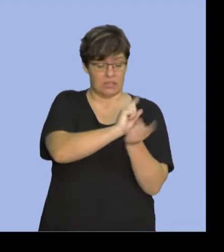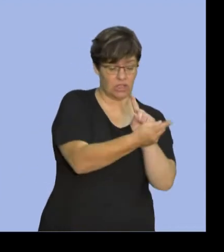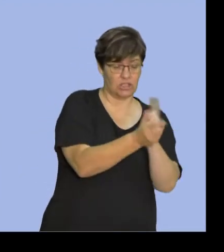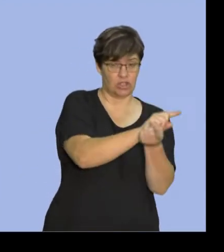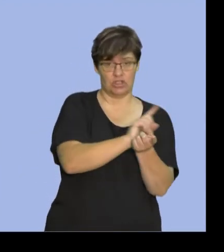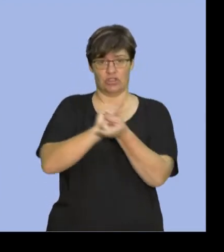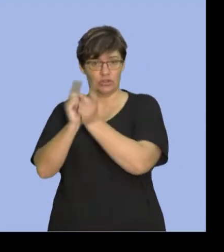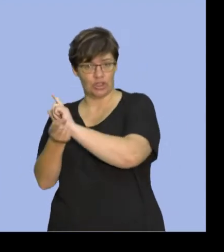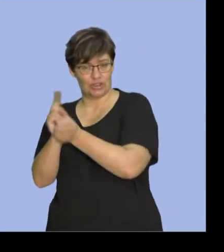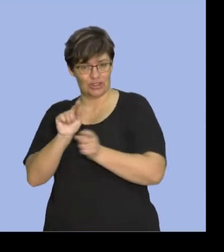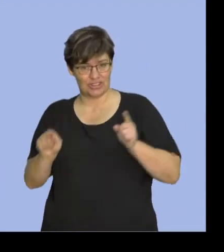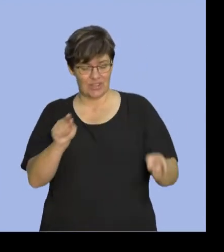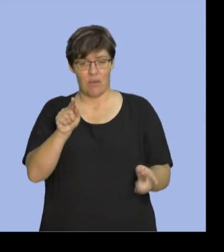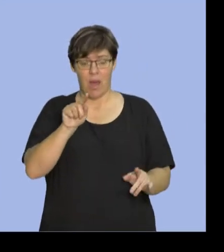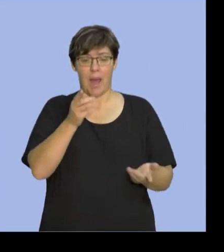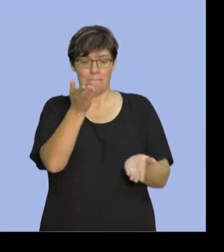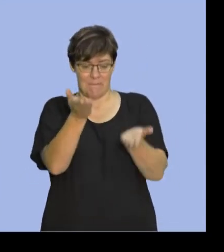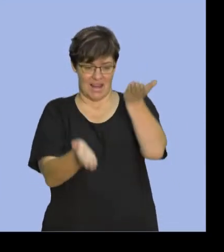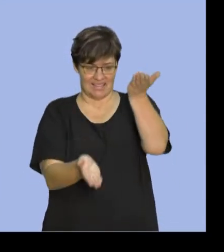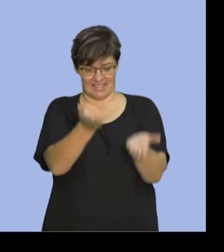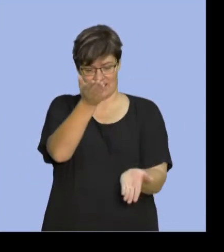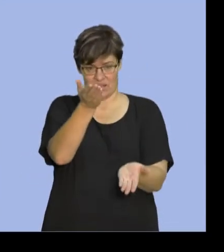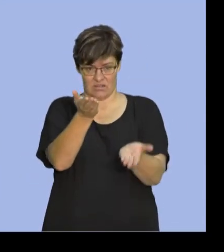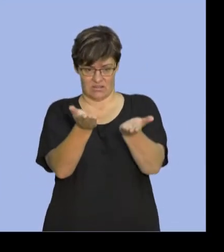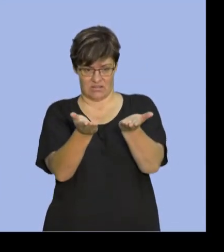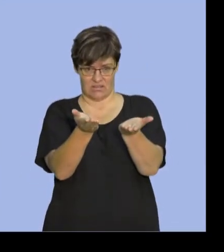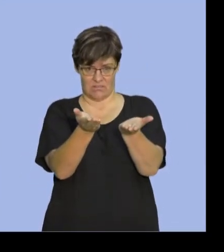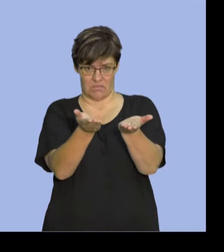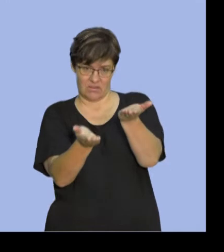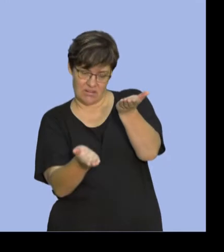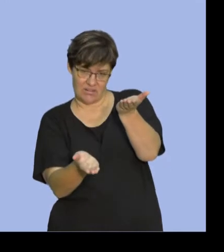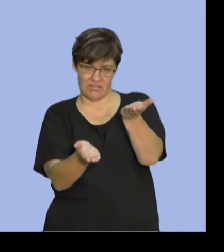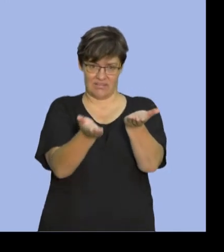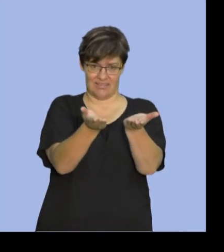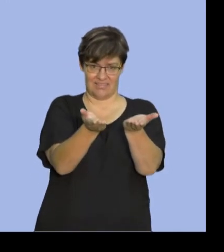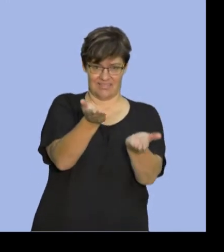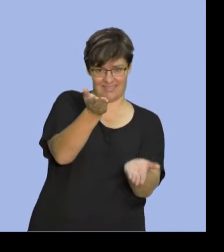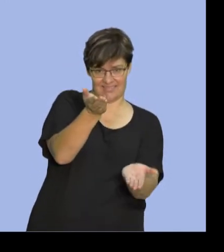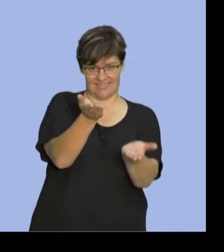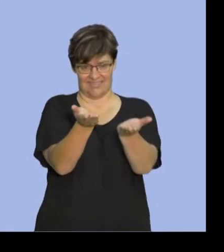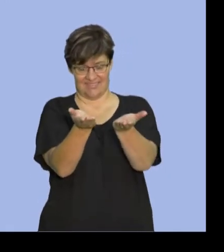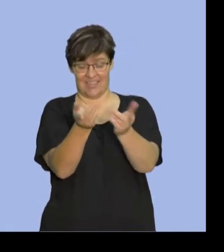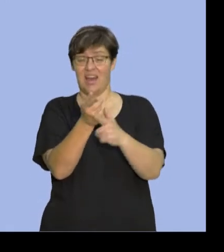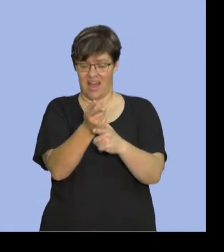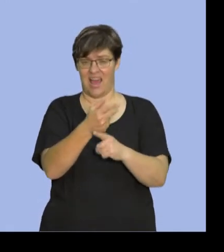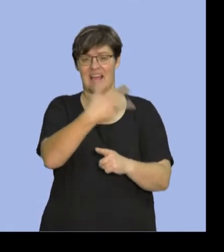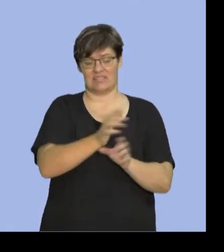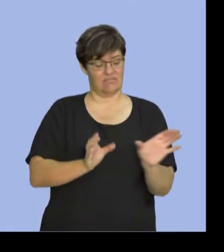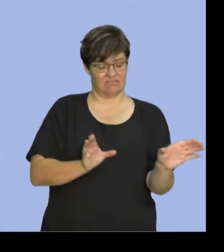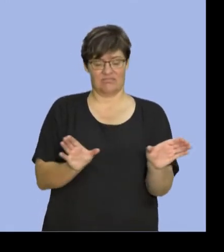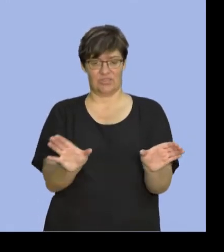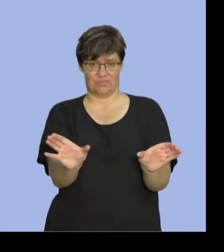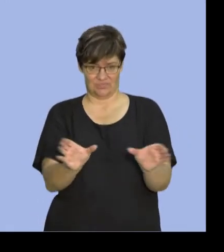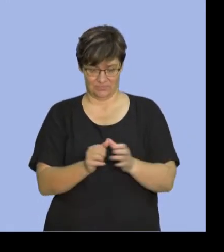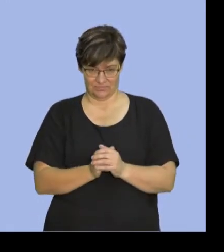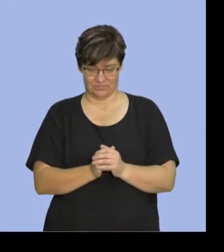adaptations towards balancing the gain and loss in the body temperature, we find that we can classify them into two groups.